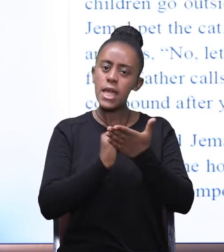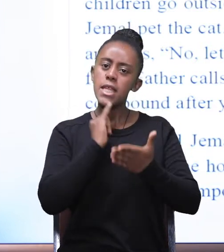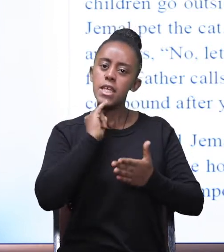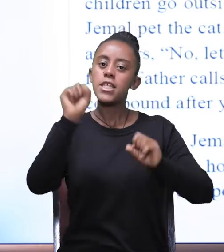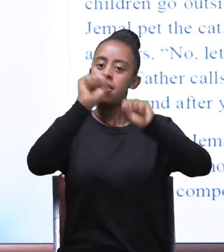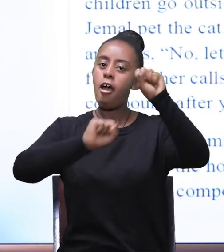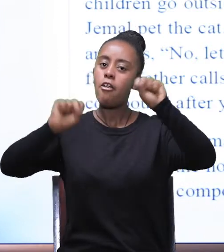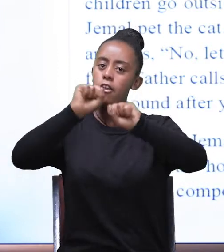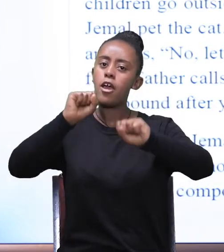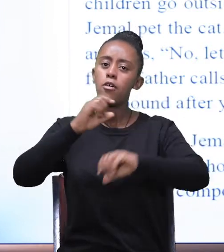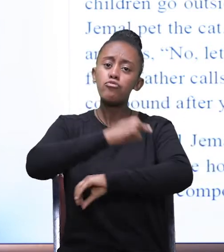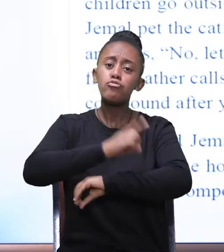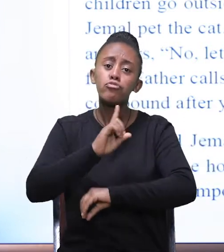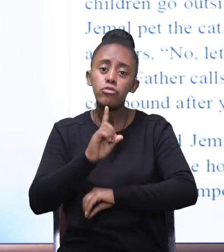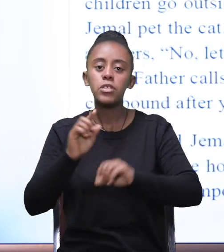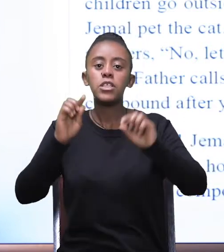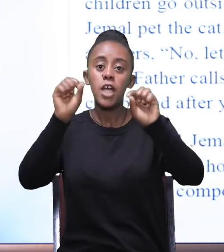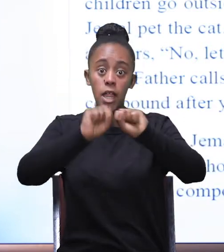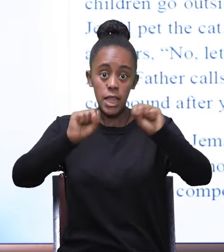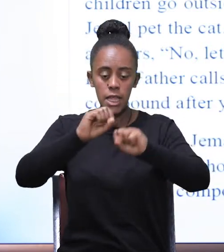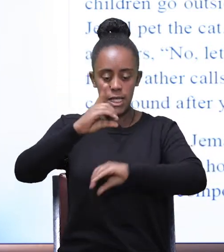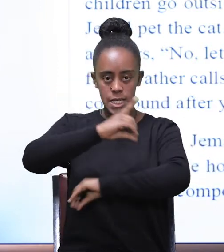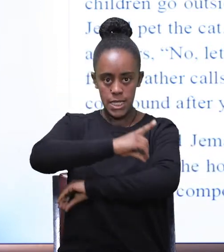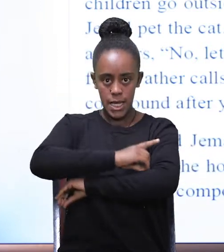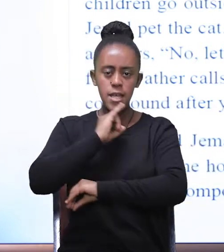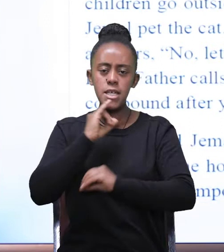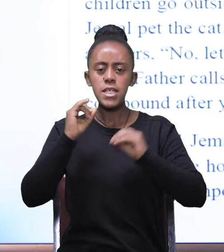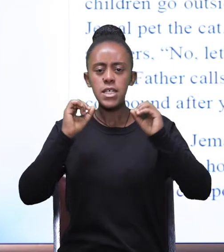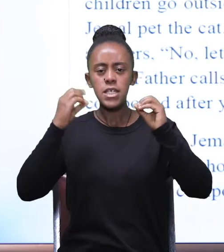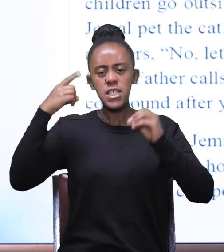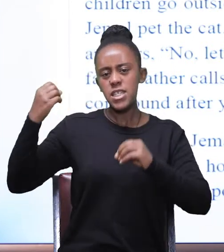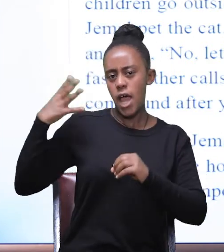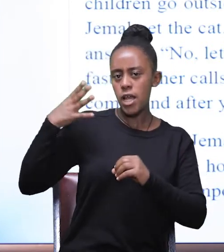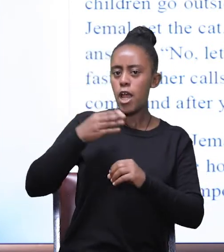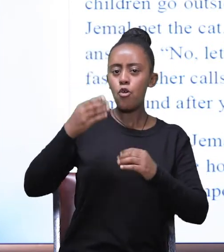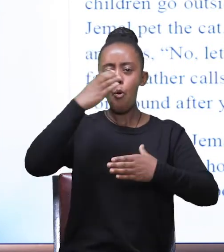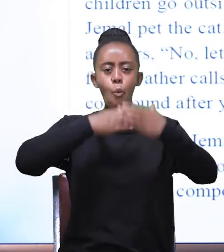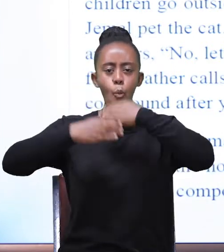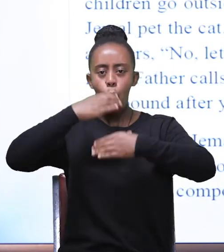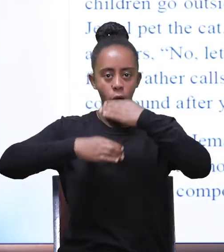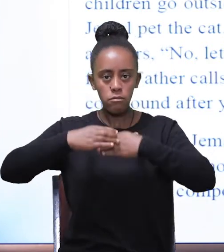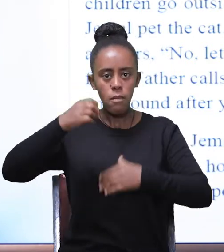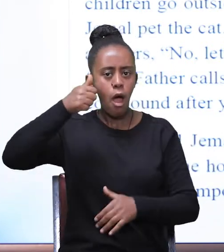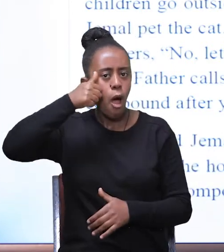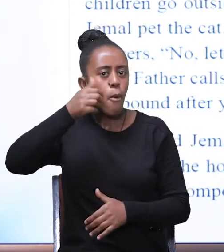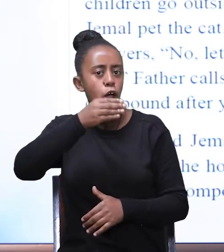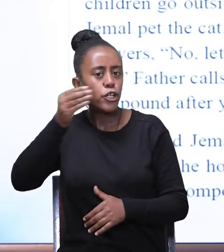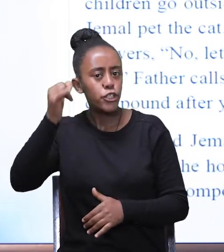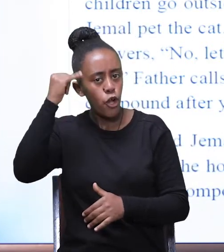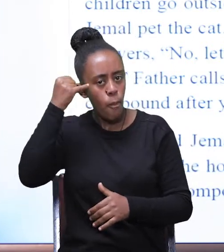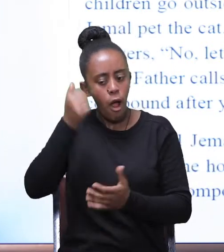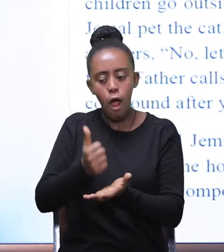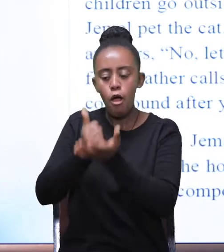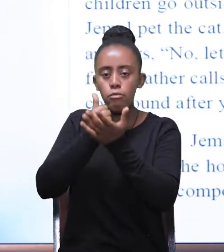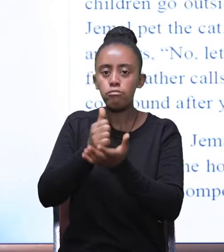Saturday. It is Saturday. The day is sunny and warm. Ahmed and Jamal help their mother